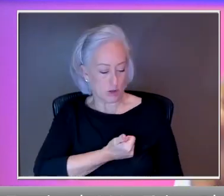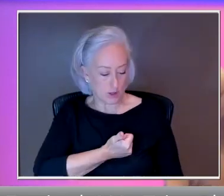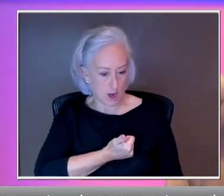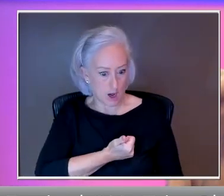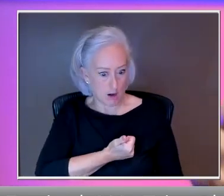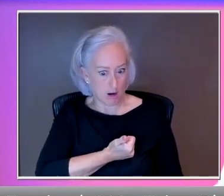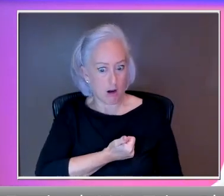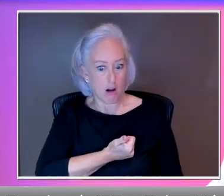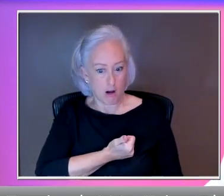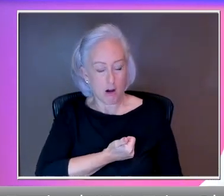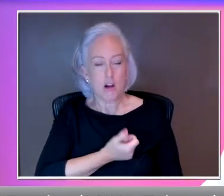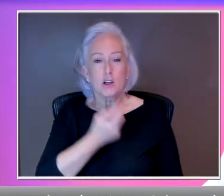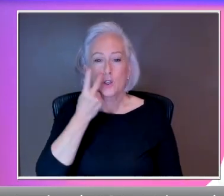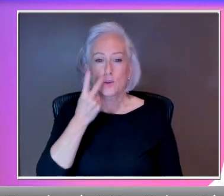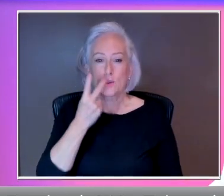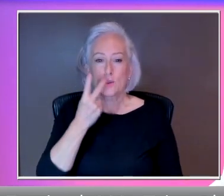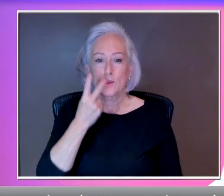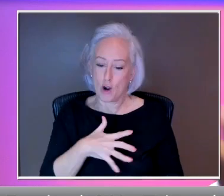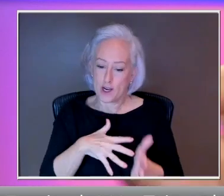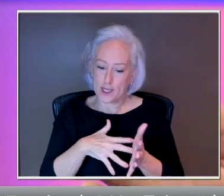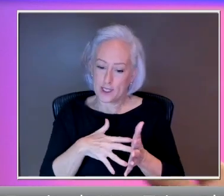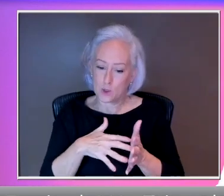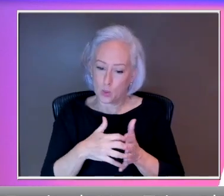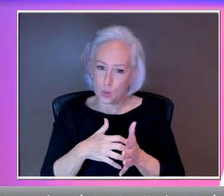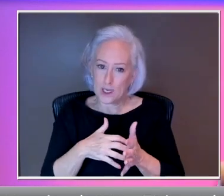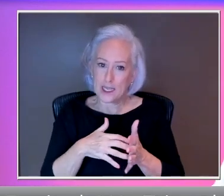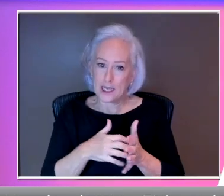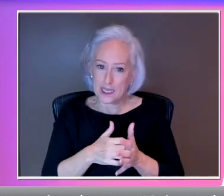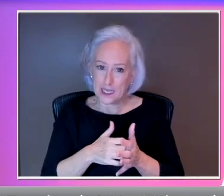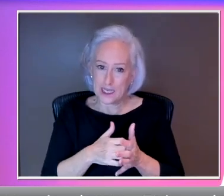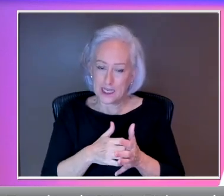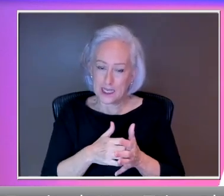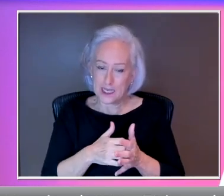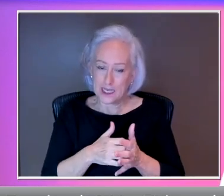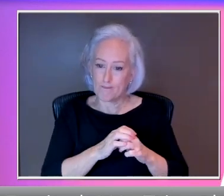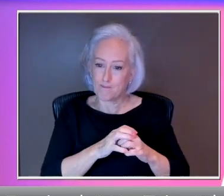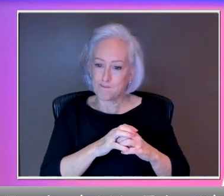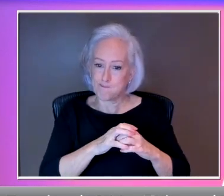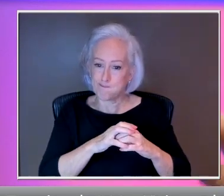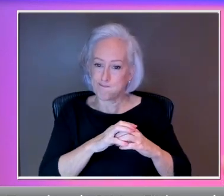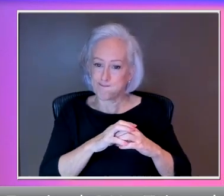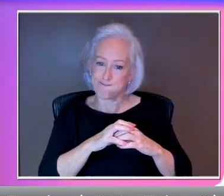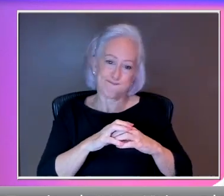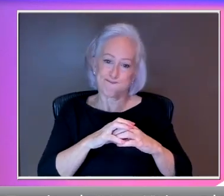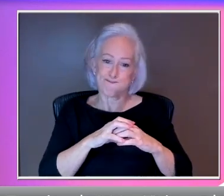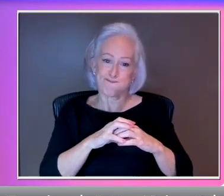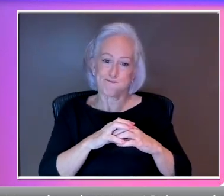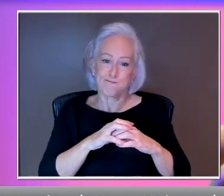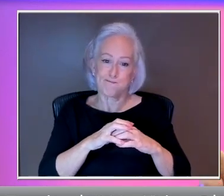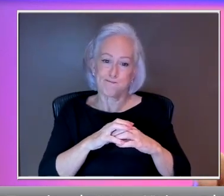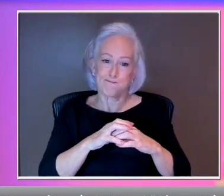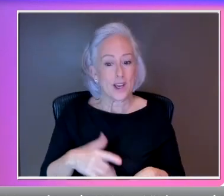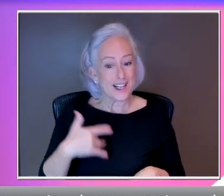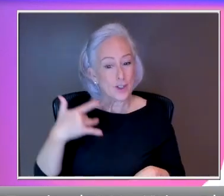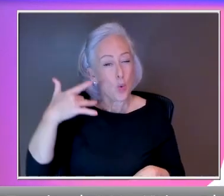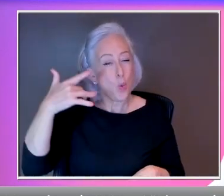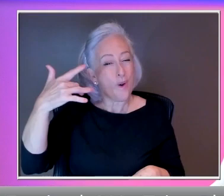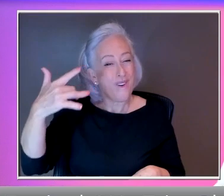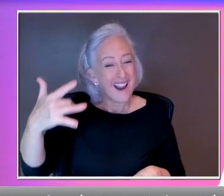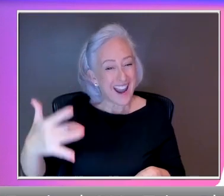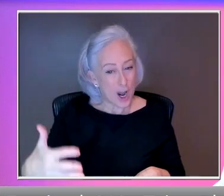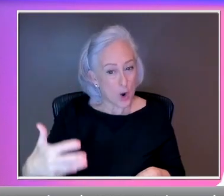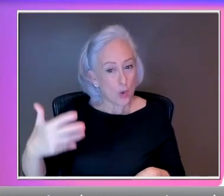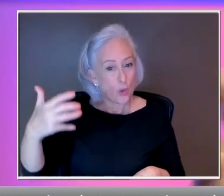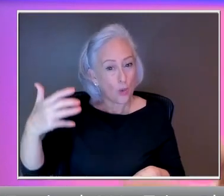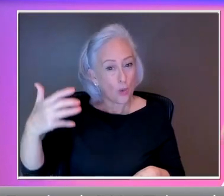is dilated. And so it's very rare, but when it does happen, you get those. Those patients are important to identify